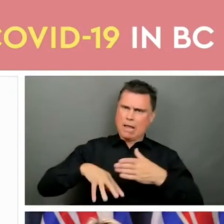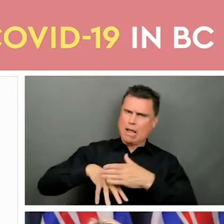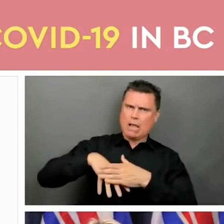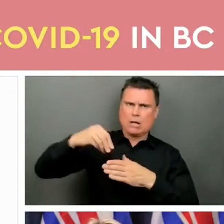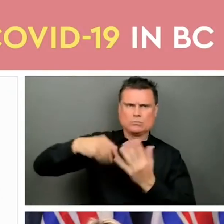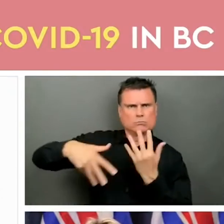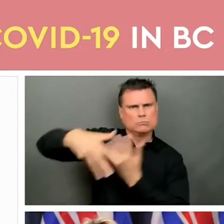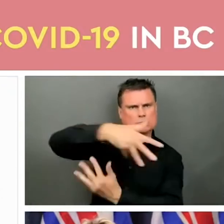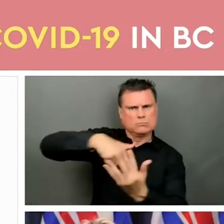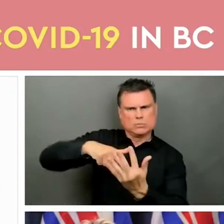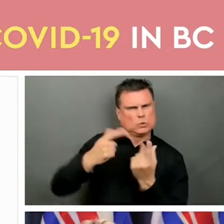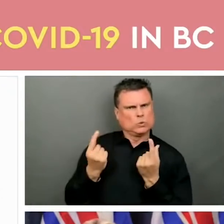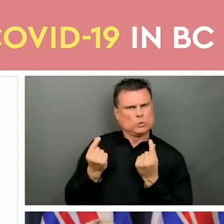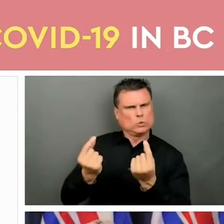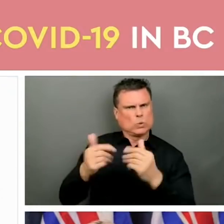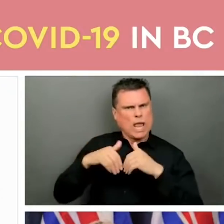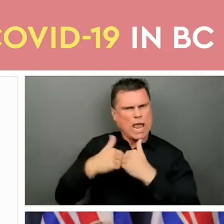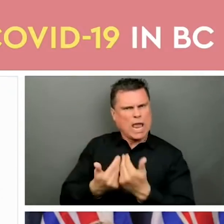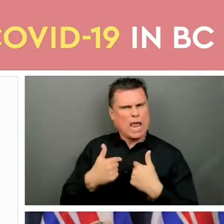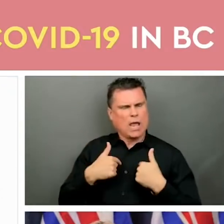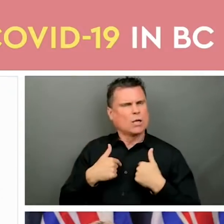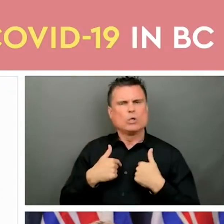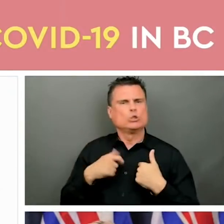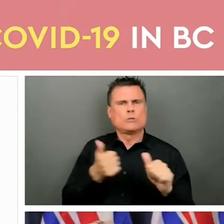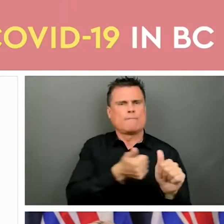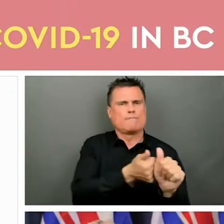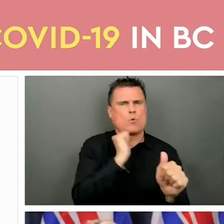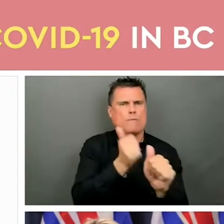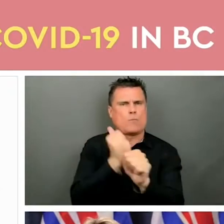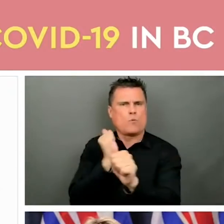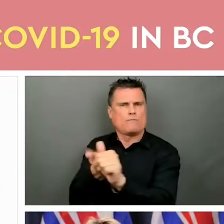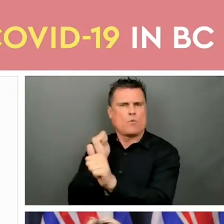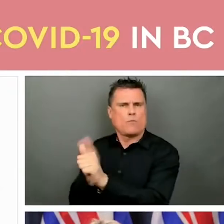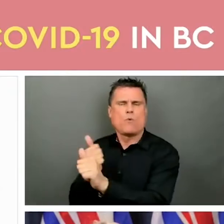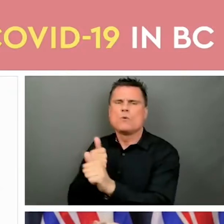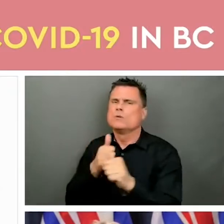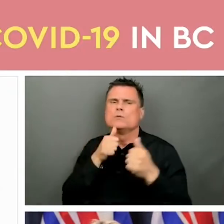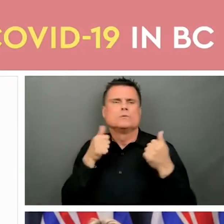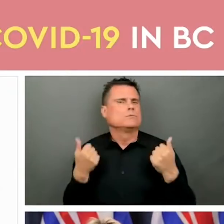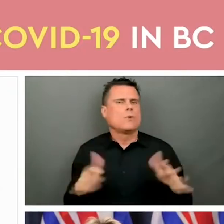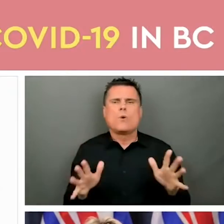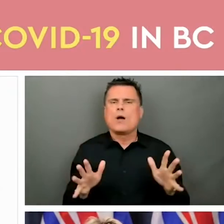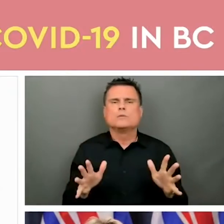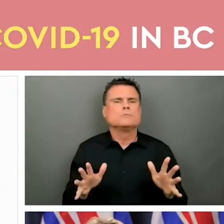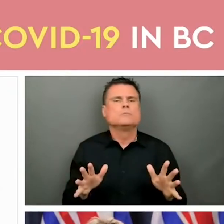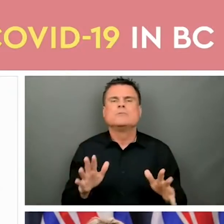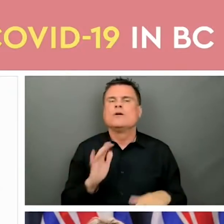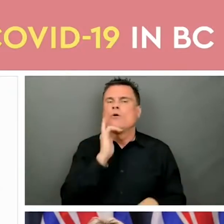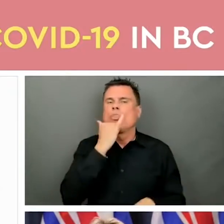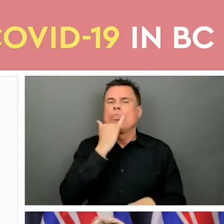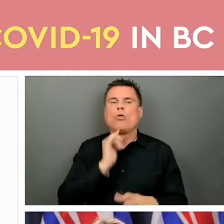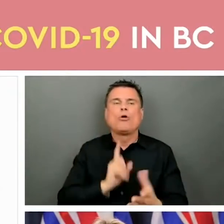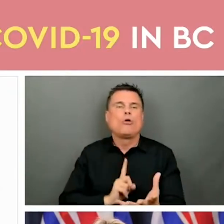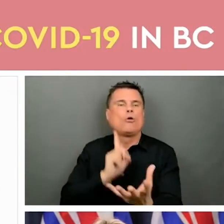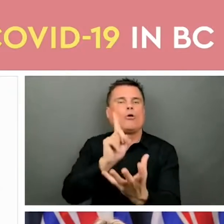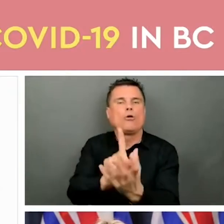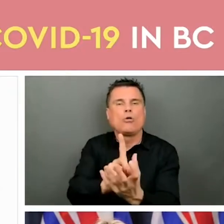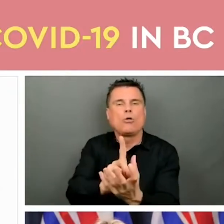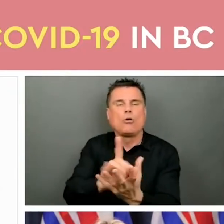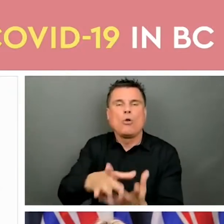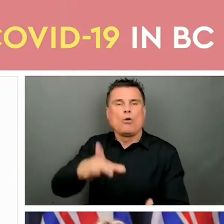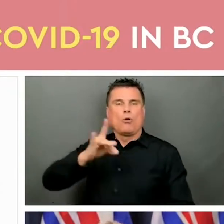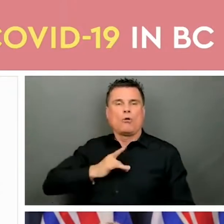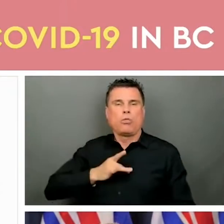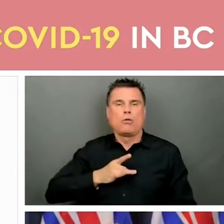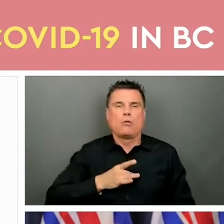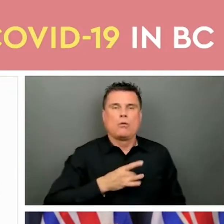home to our family, to our workplace, to our communities. As the Premier mentioned, we have been working with